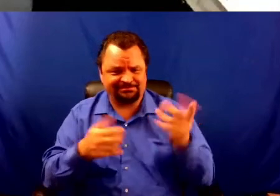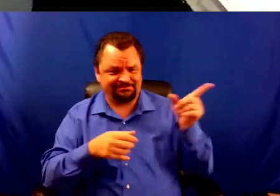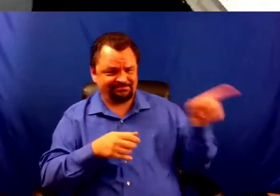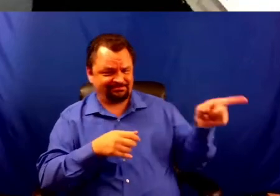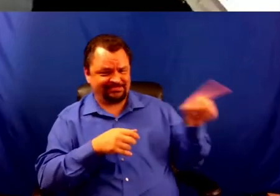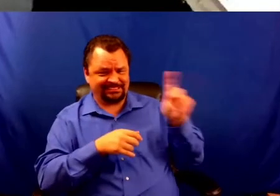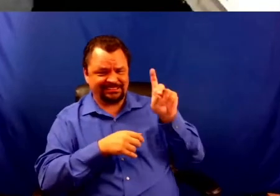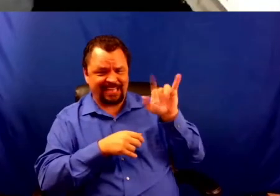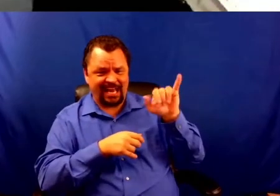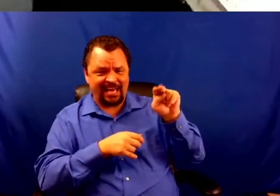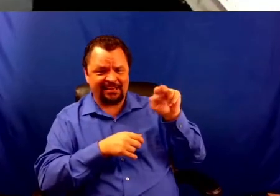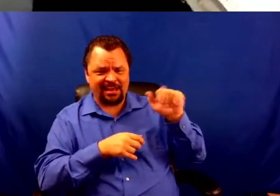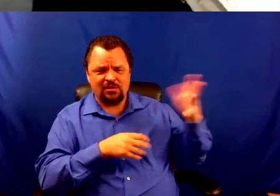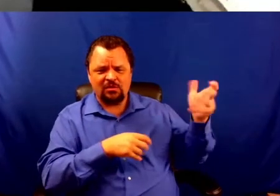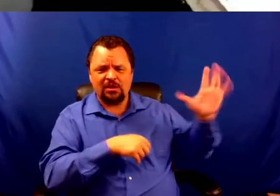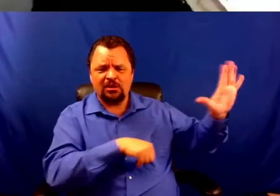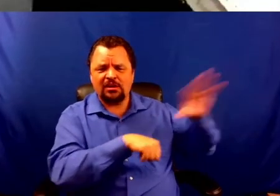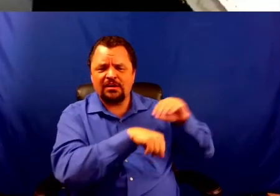because we've got a